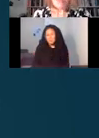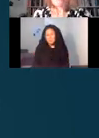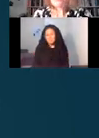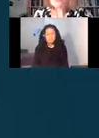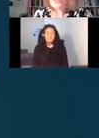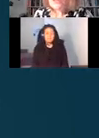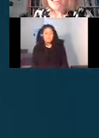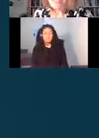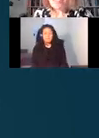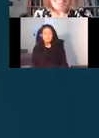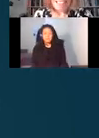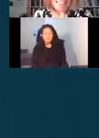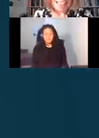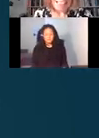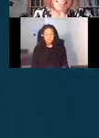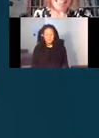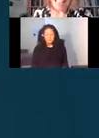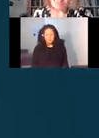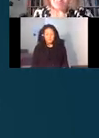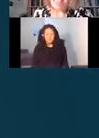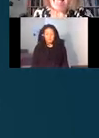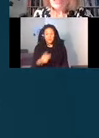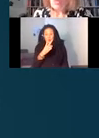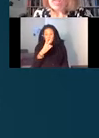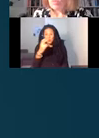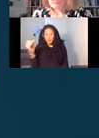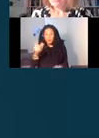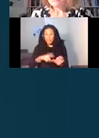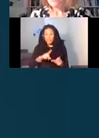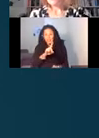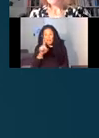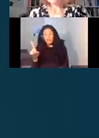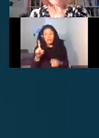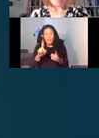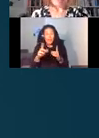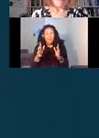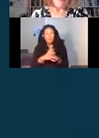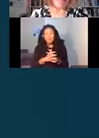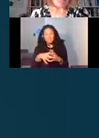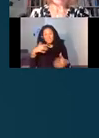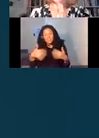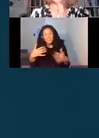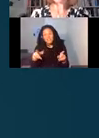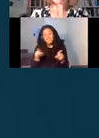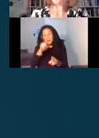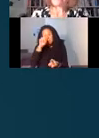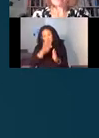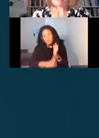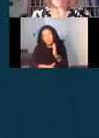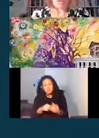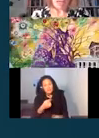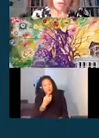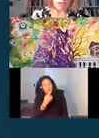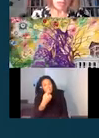And over 200 years later, Ellen Wilmot suffered the same fate. She was a